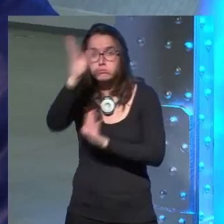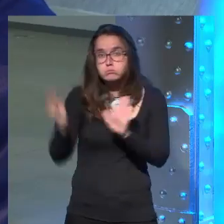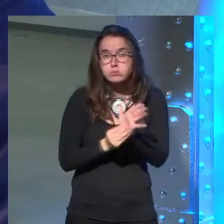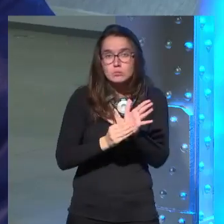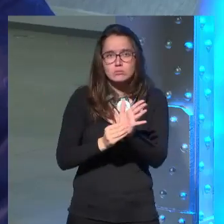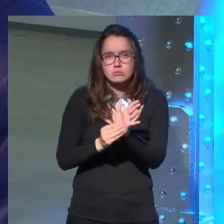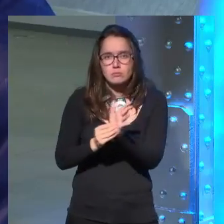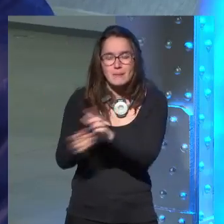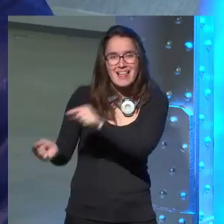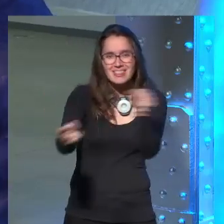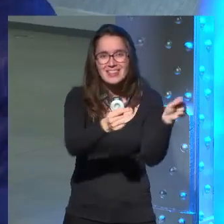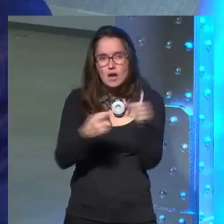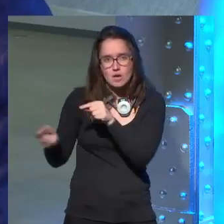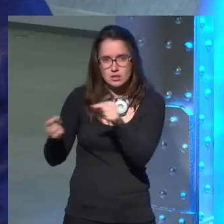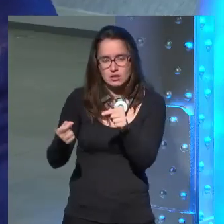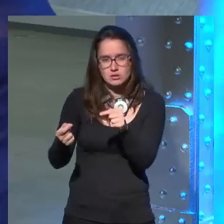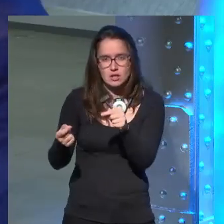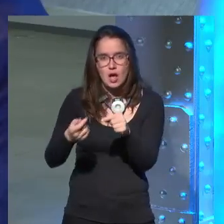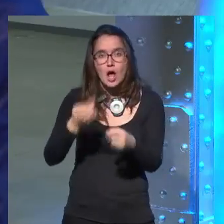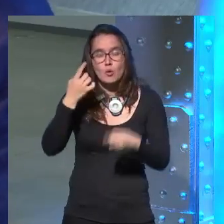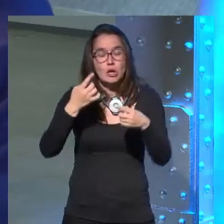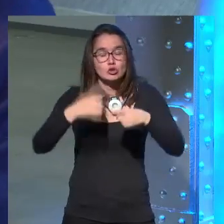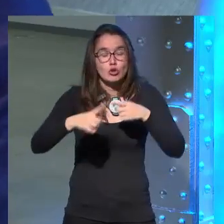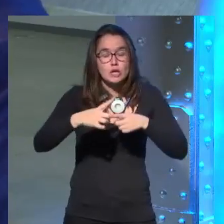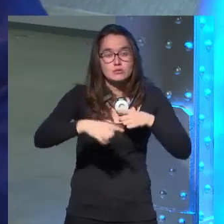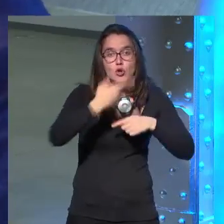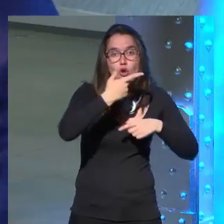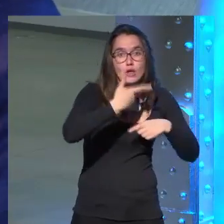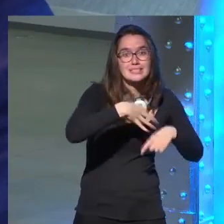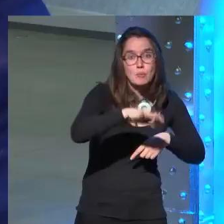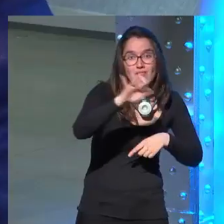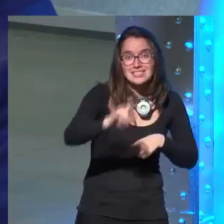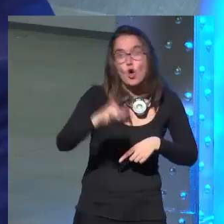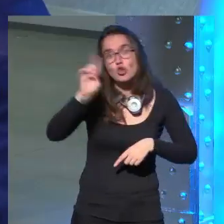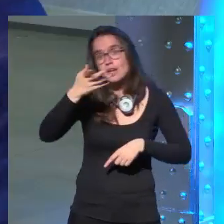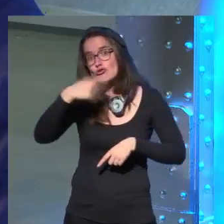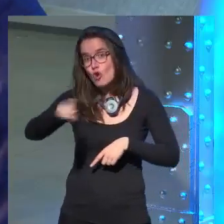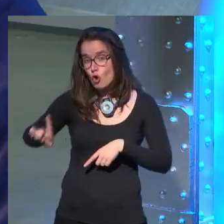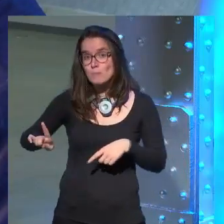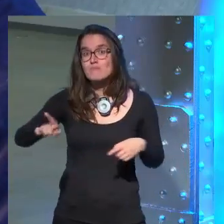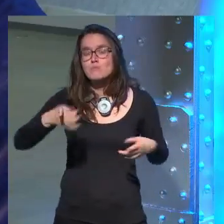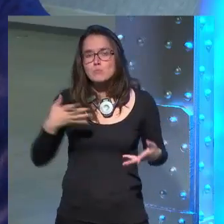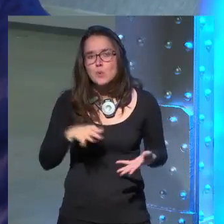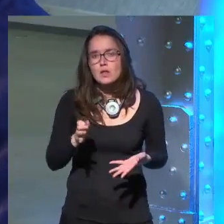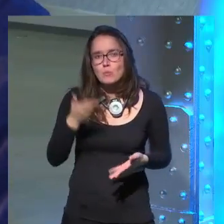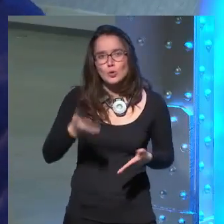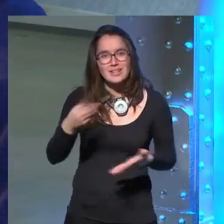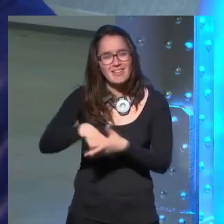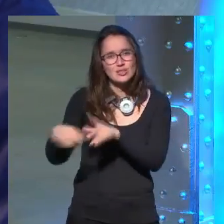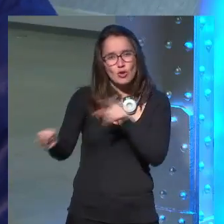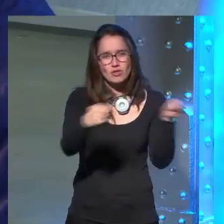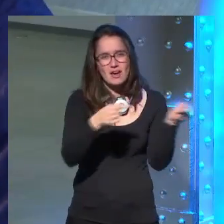that are unknowable, which might be an important ingredient in a theological debate? Of